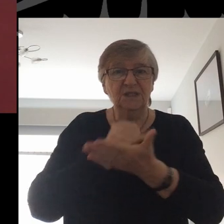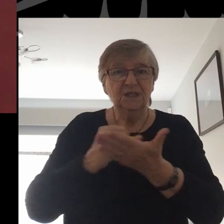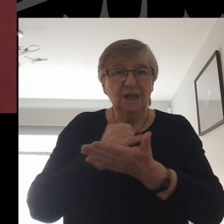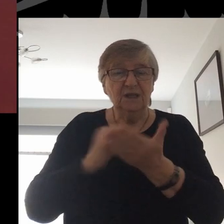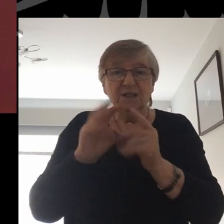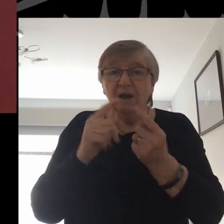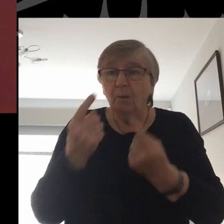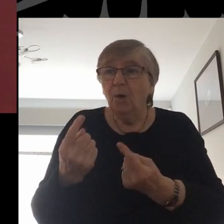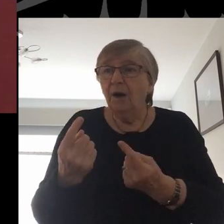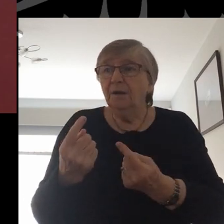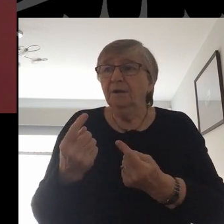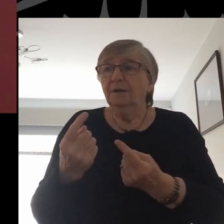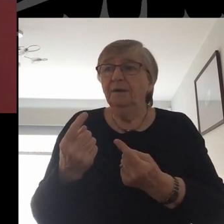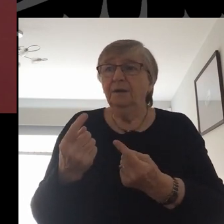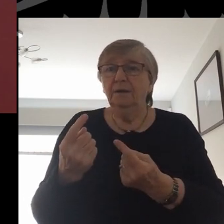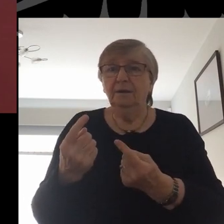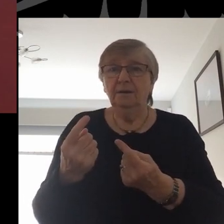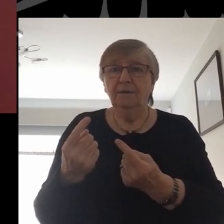Someone who is